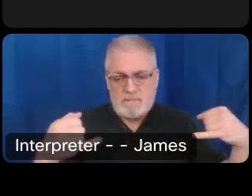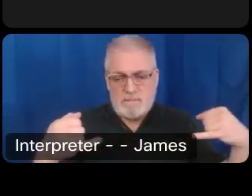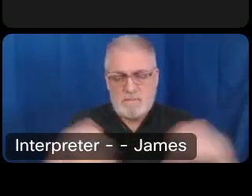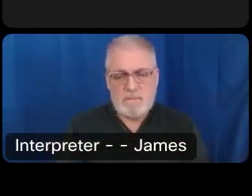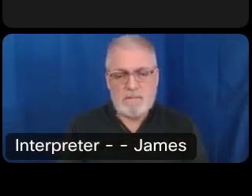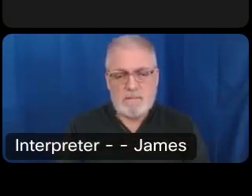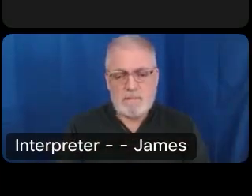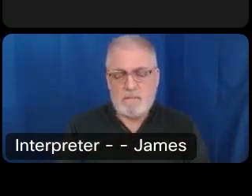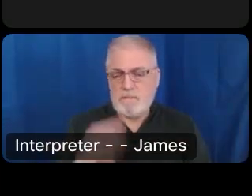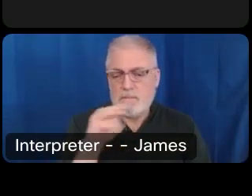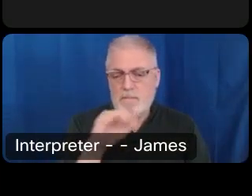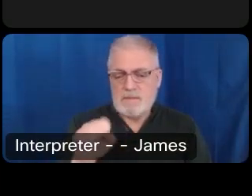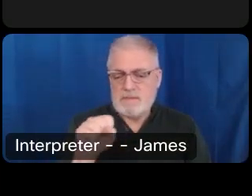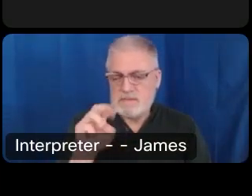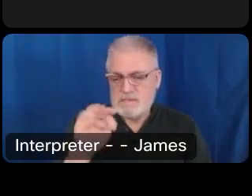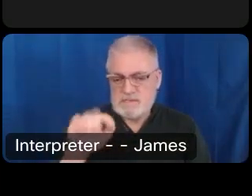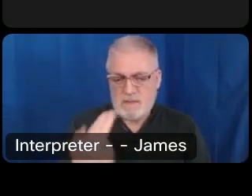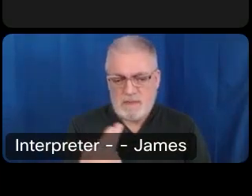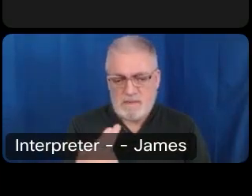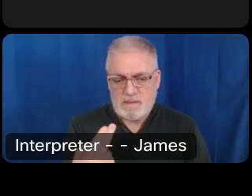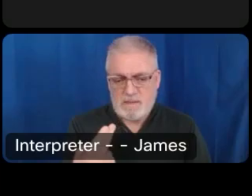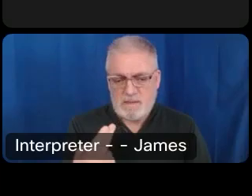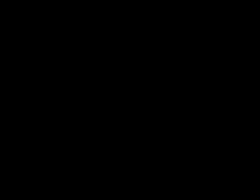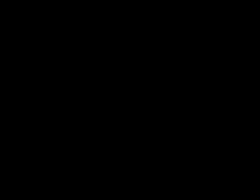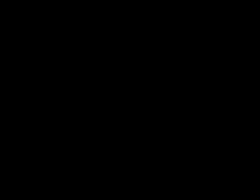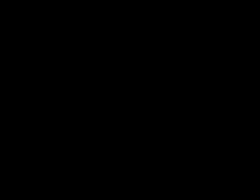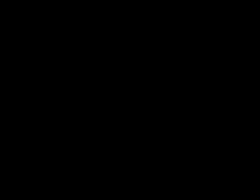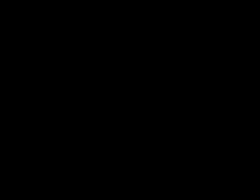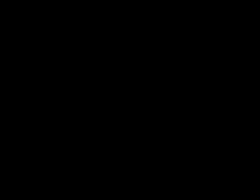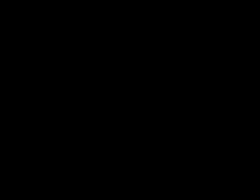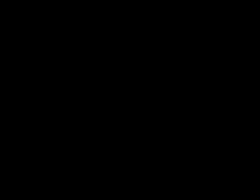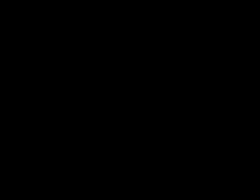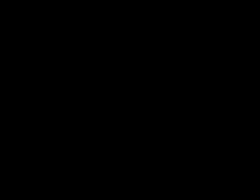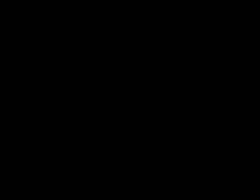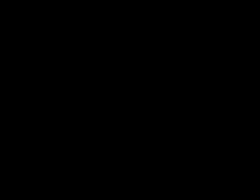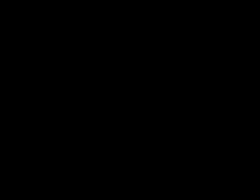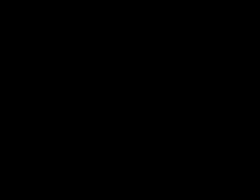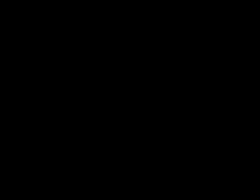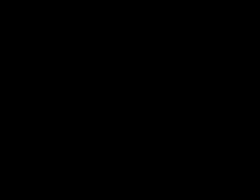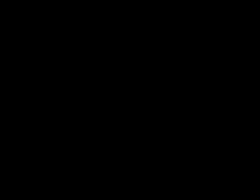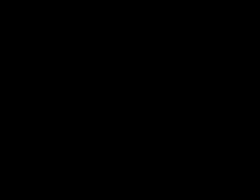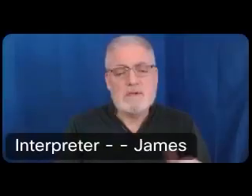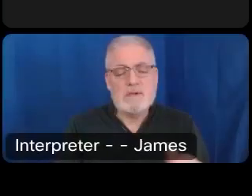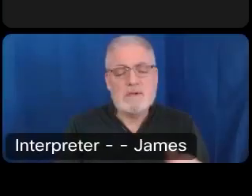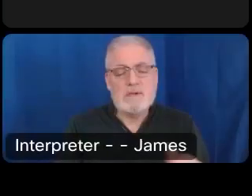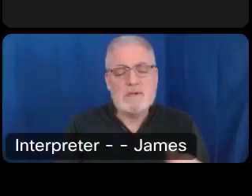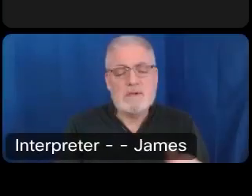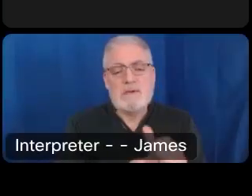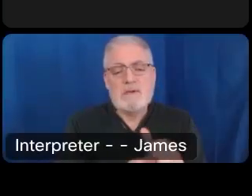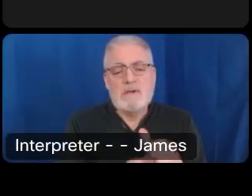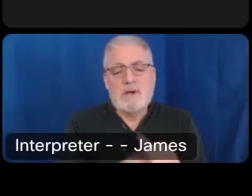Chris Smith, is that right? Okay. Chris, thanks for joining us today. Chris is the Associate Commissioner for Adult Services